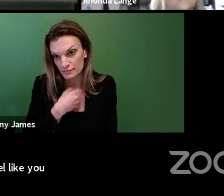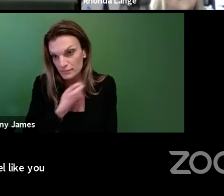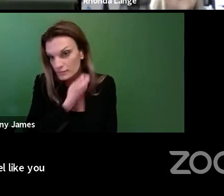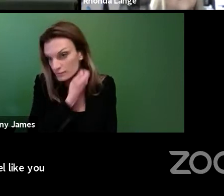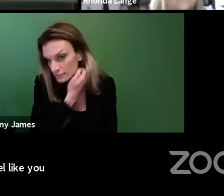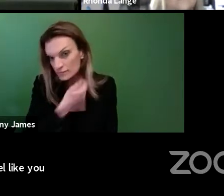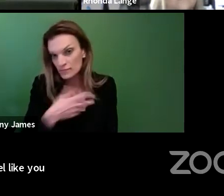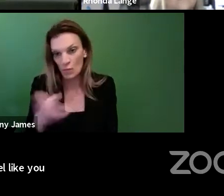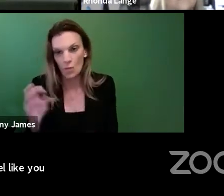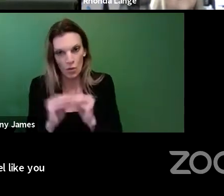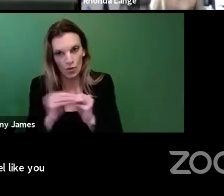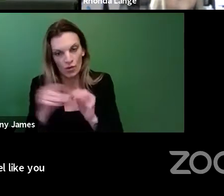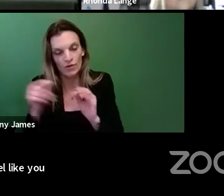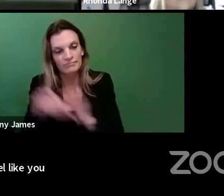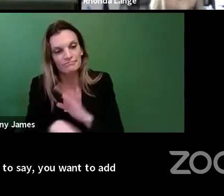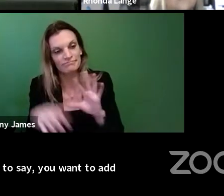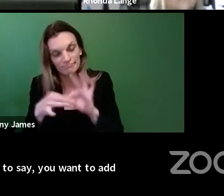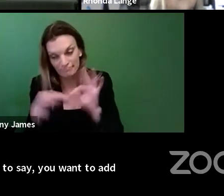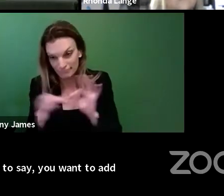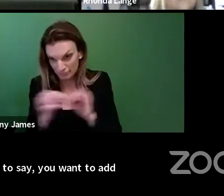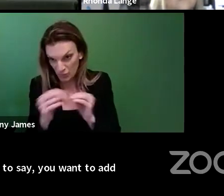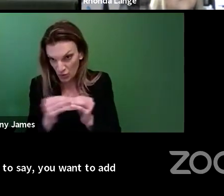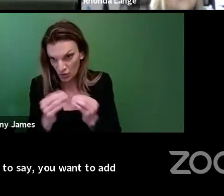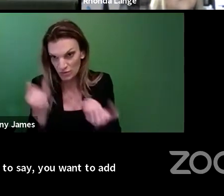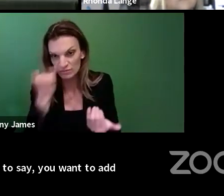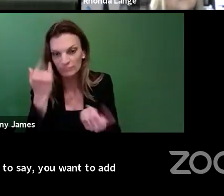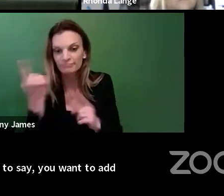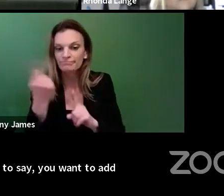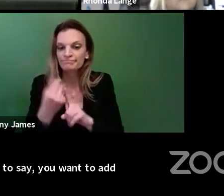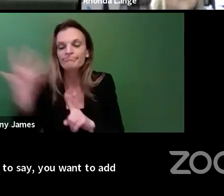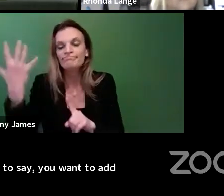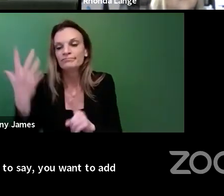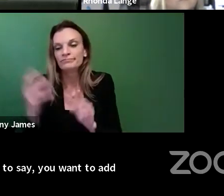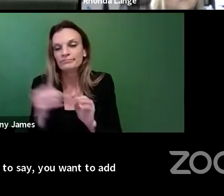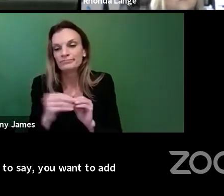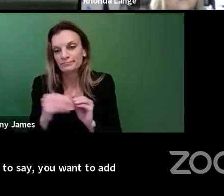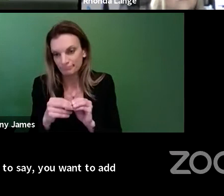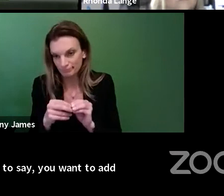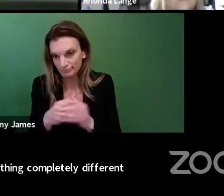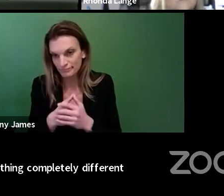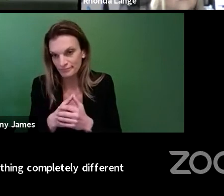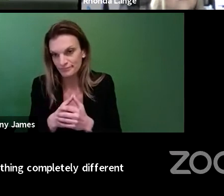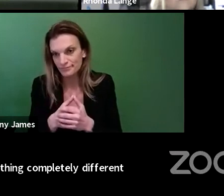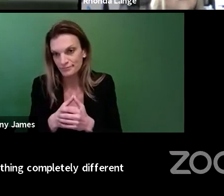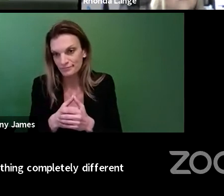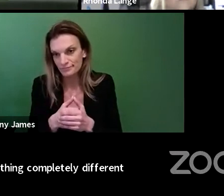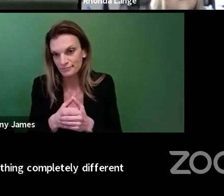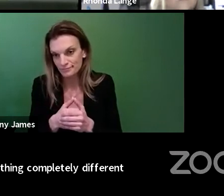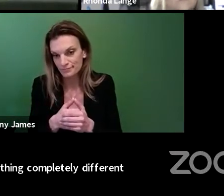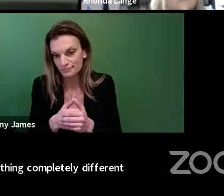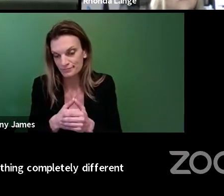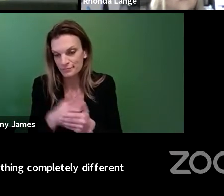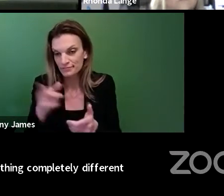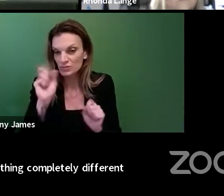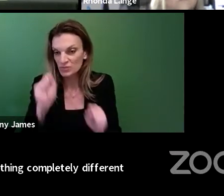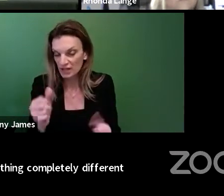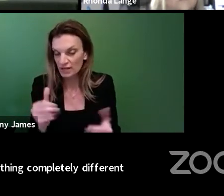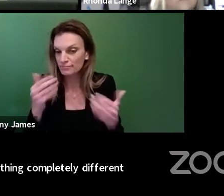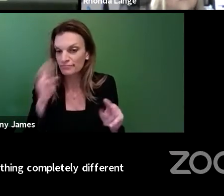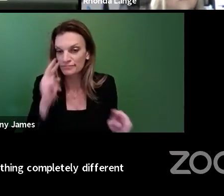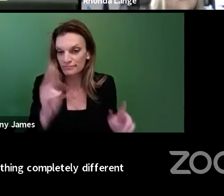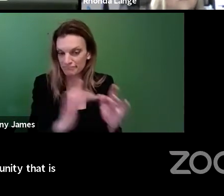the comment or want to say something completely different and join into the community that's already commenting online, please do